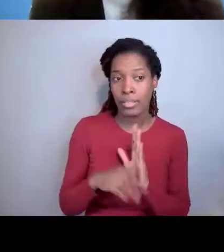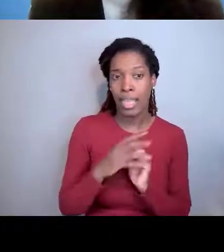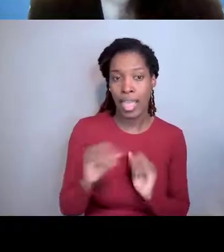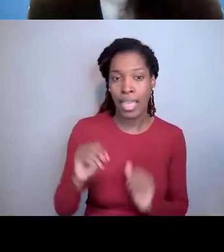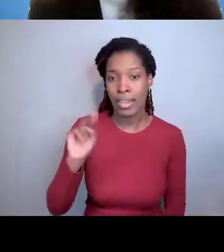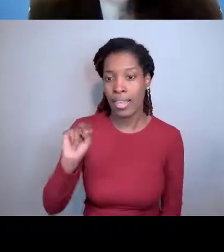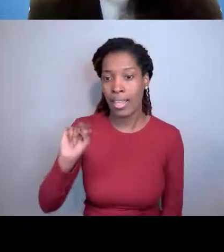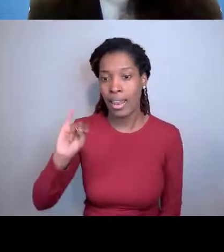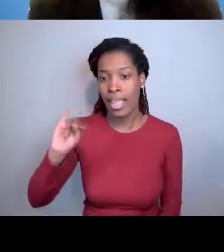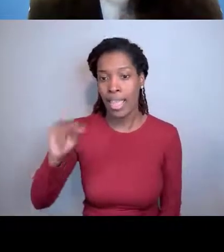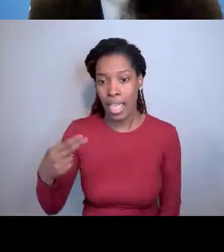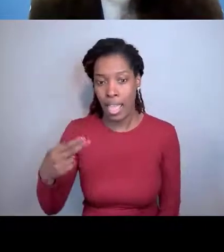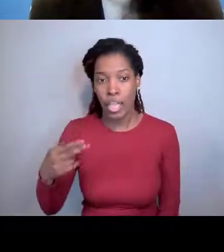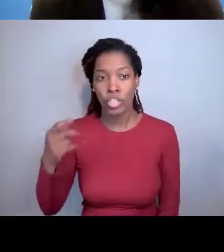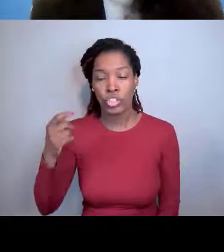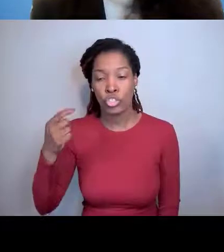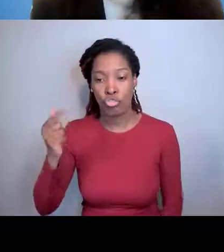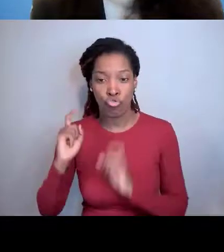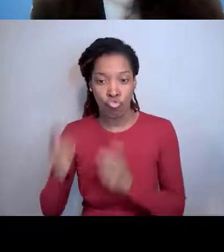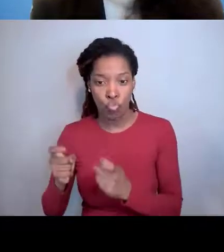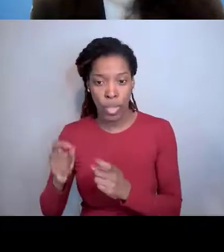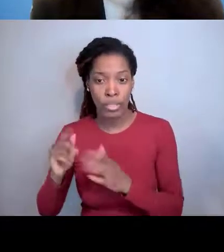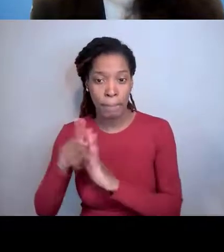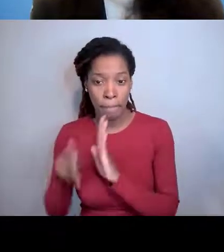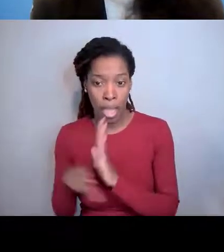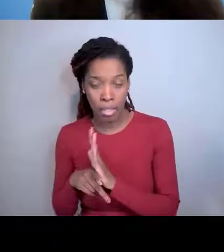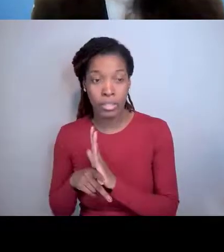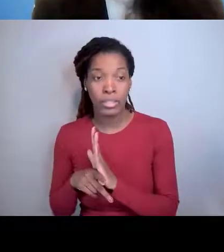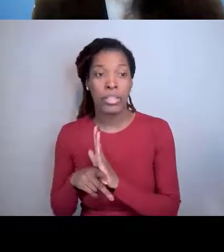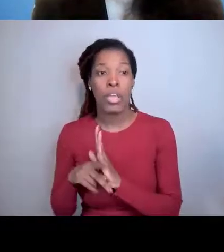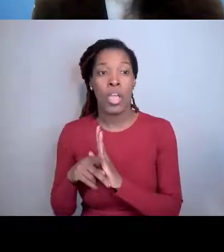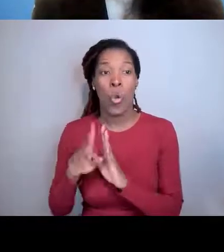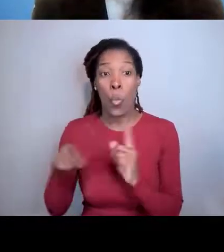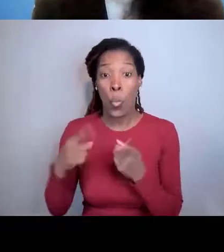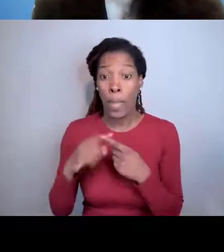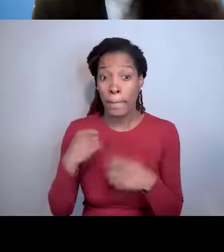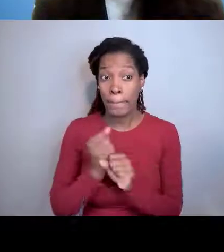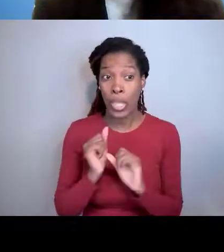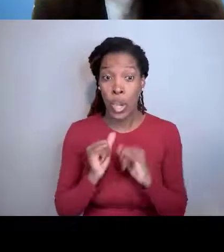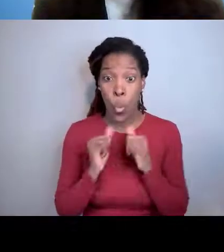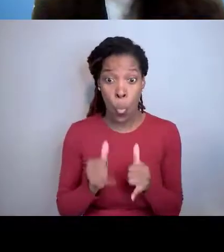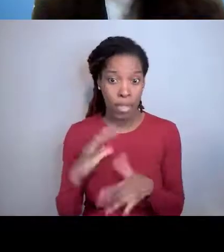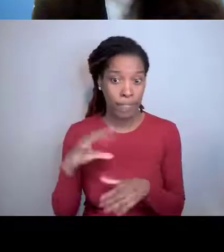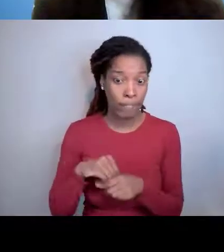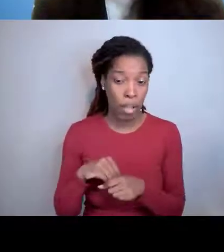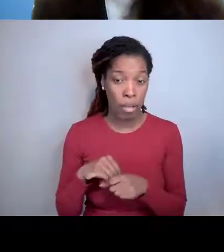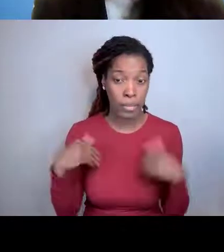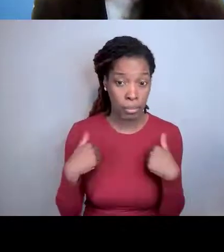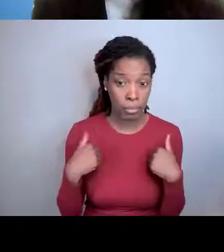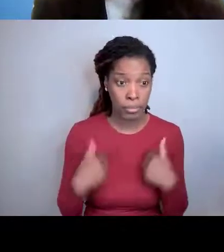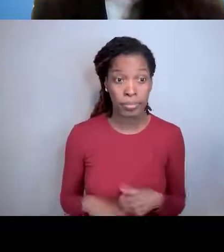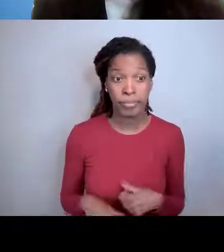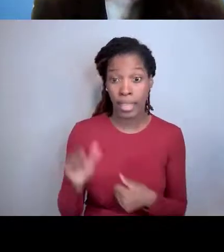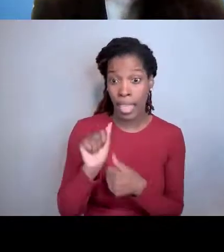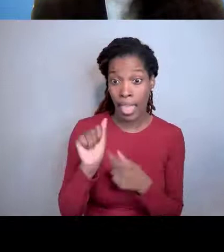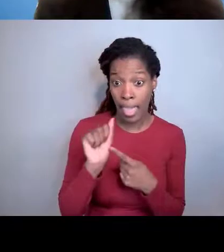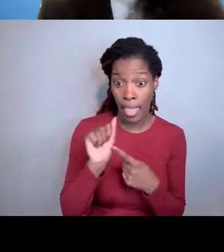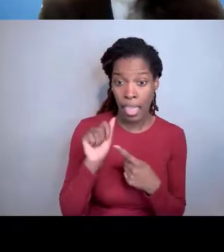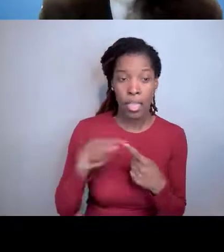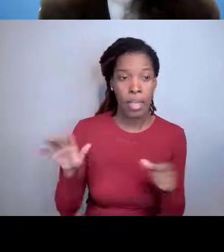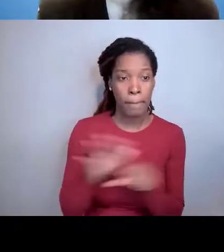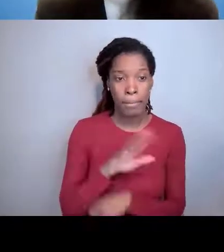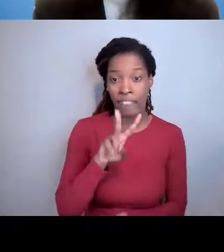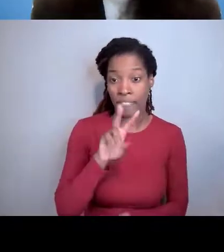requirements when making an award involving animals? Is it A, completed VAS in the application?